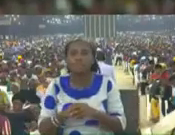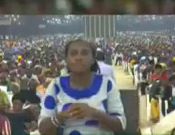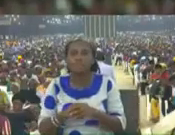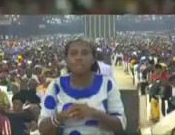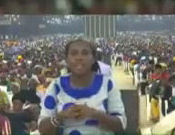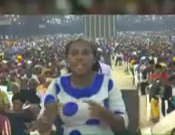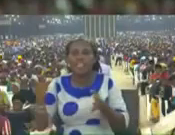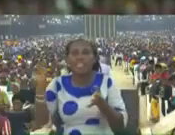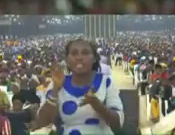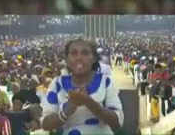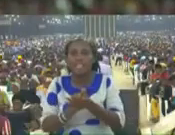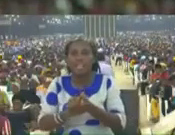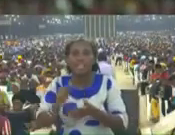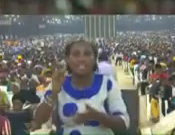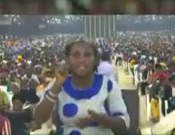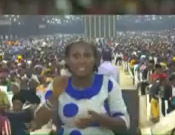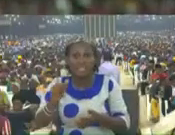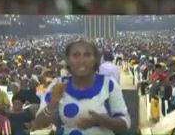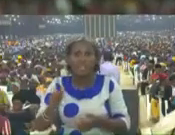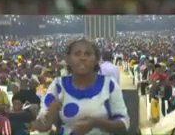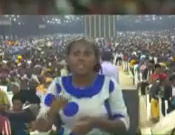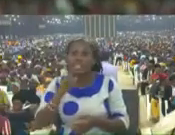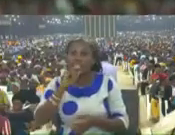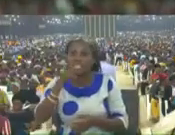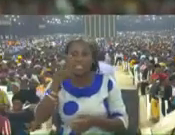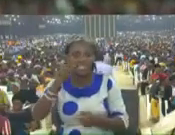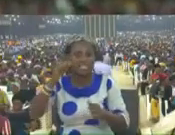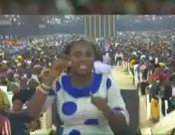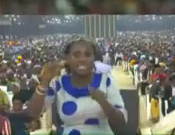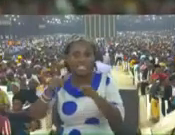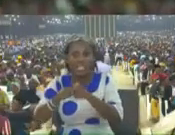That girl happens to be the sister of Simeon